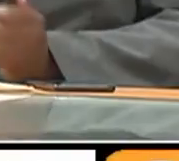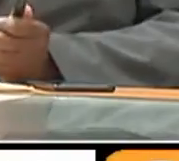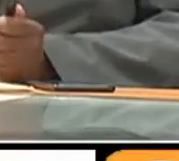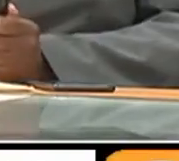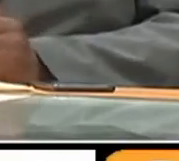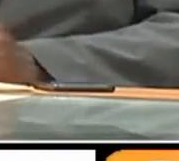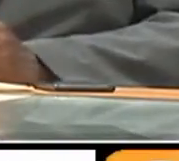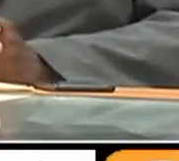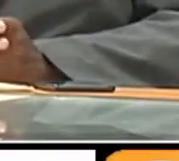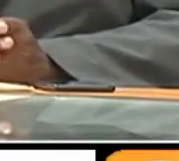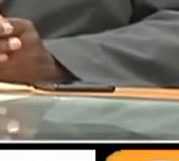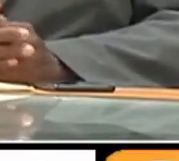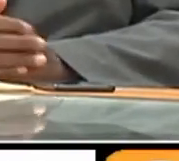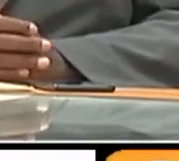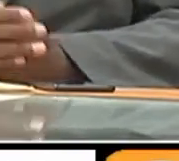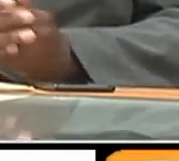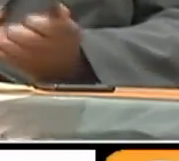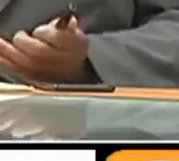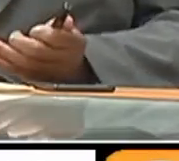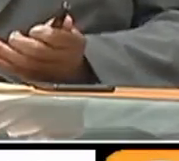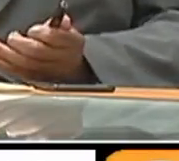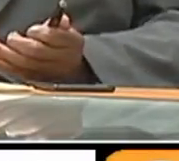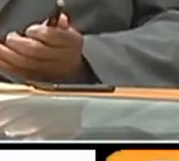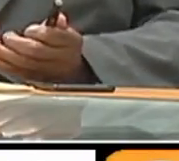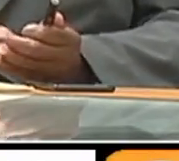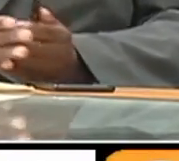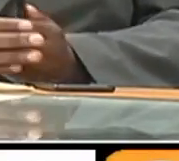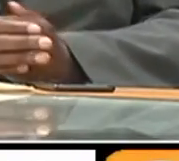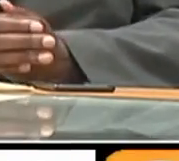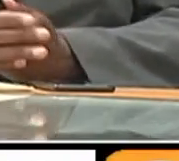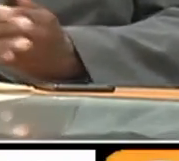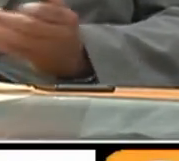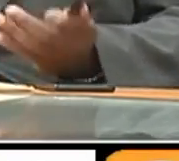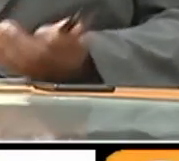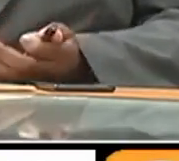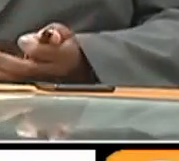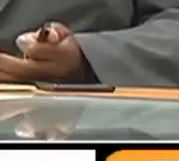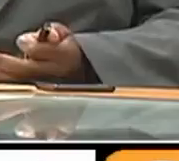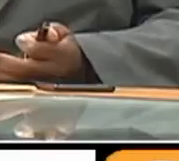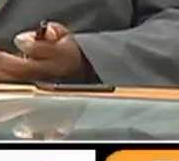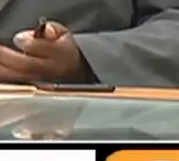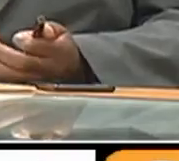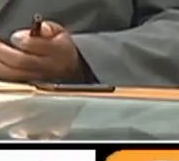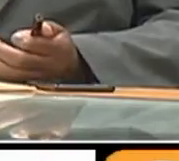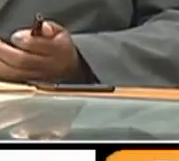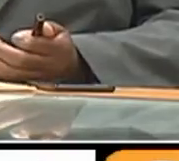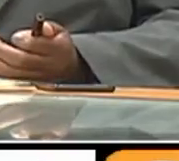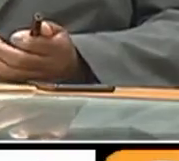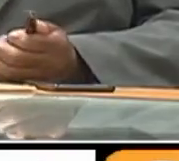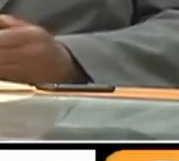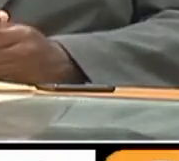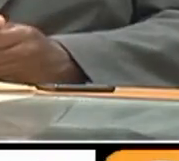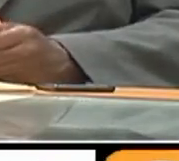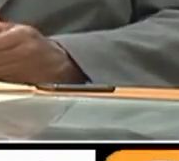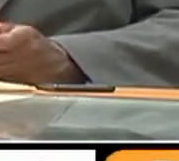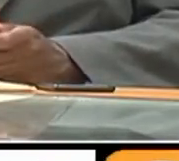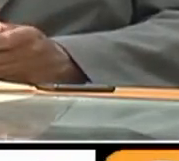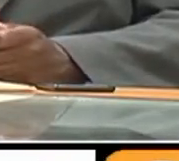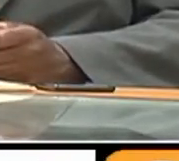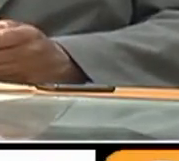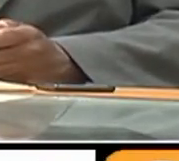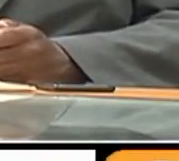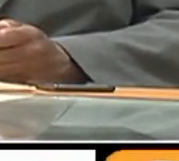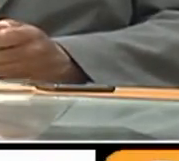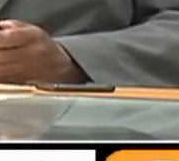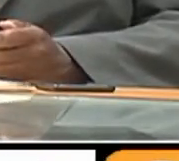So an interesting way to put it. Yes. So if we manage to roll out all the vaccines we want, we expect 2 people in this country